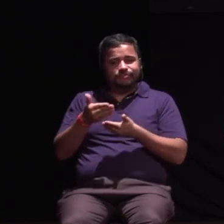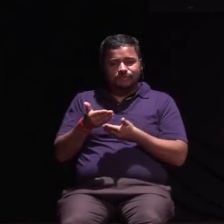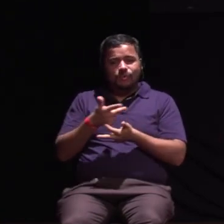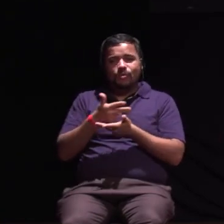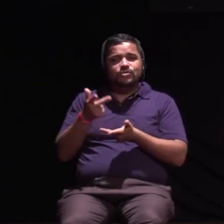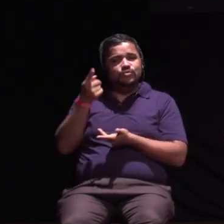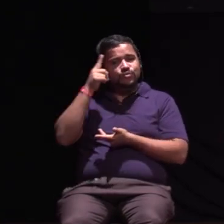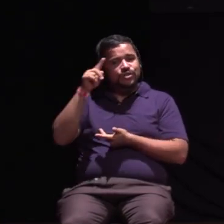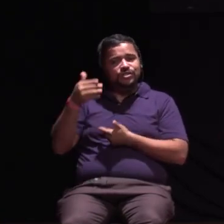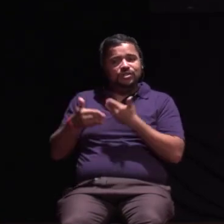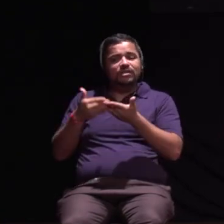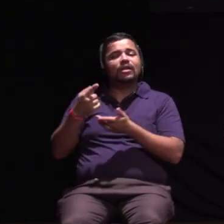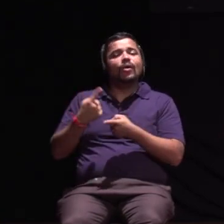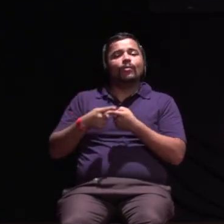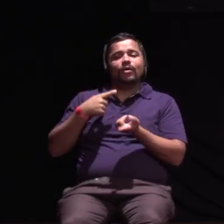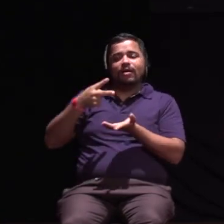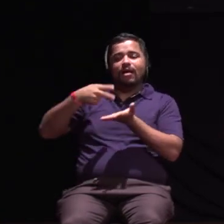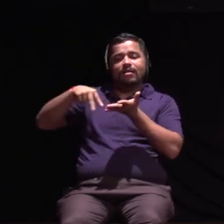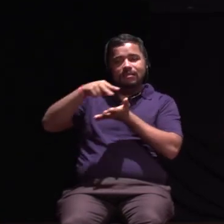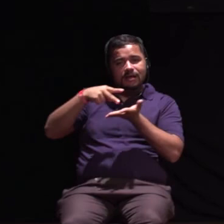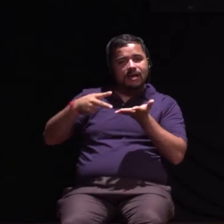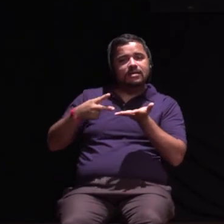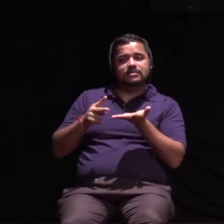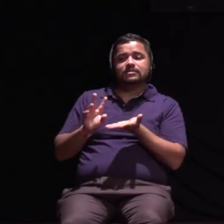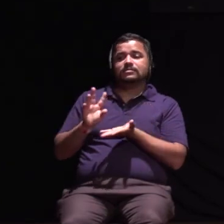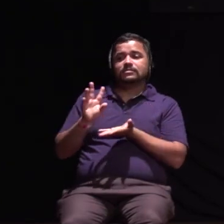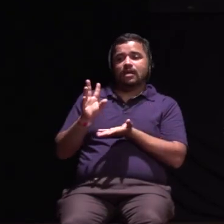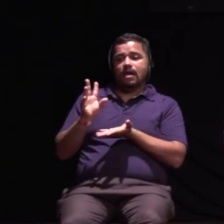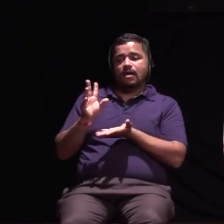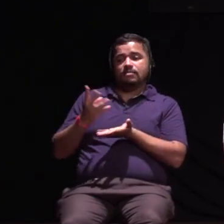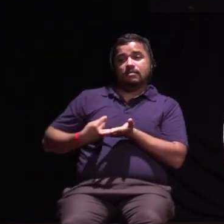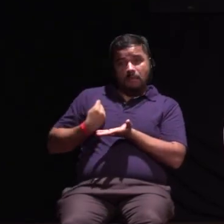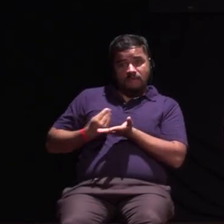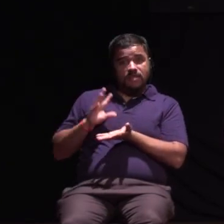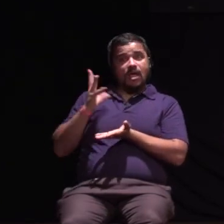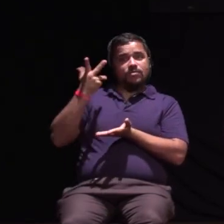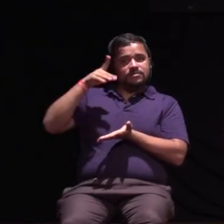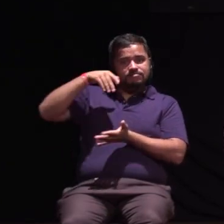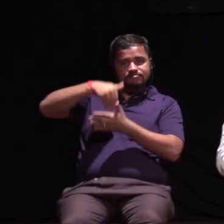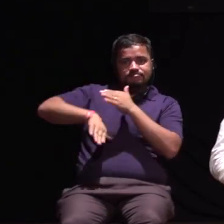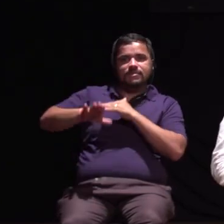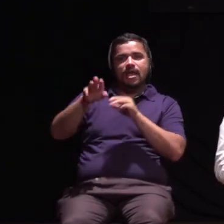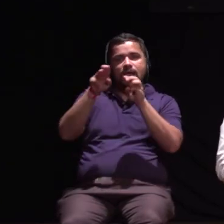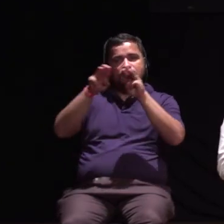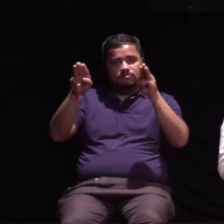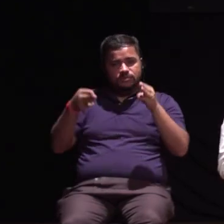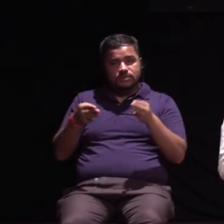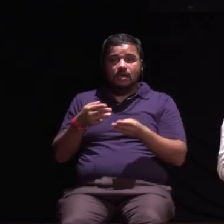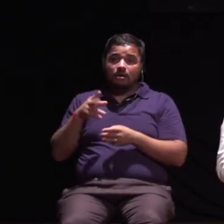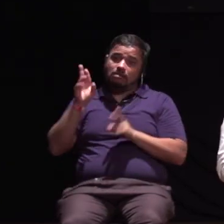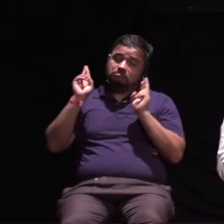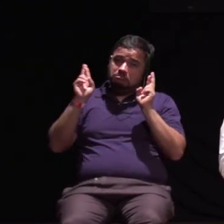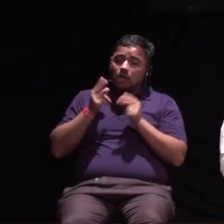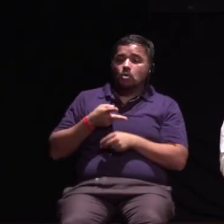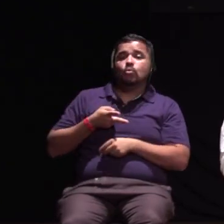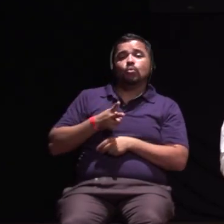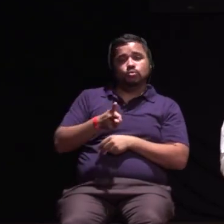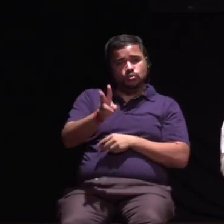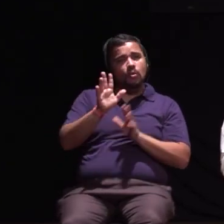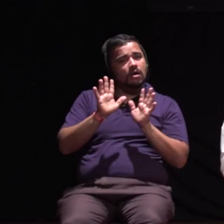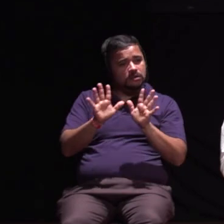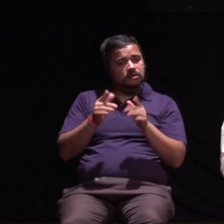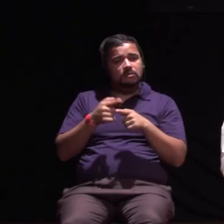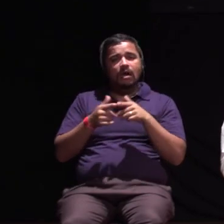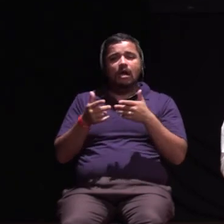museum, and I hope that continues to be a pressure point, because sometimes dances are made to be